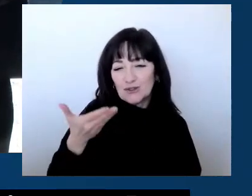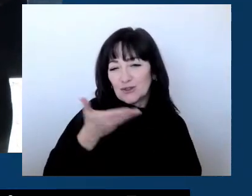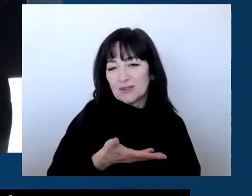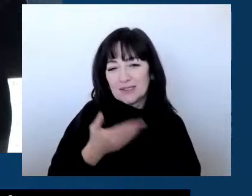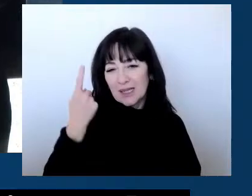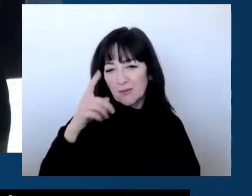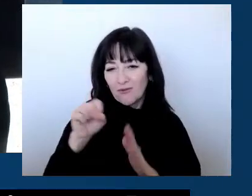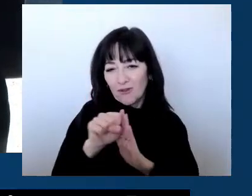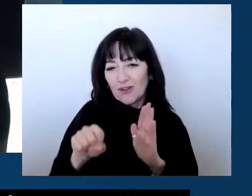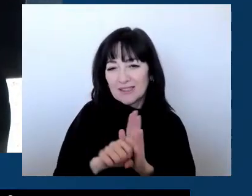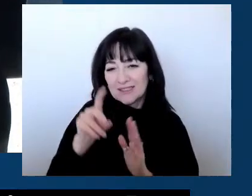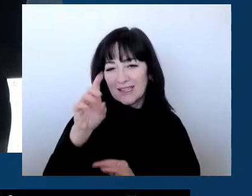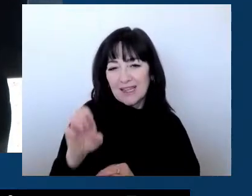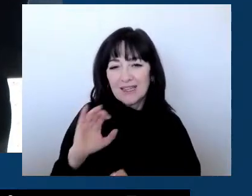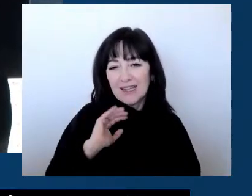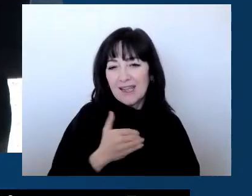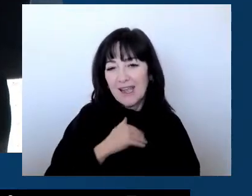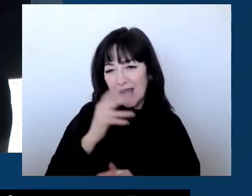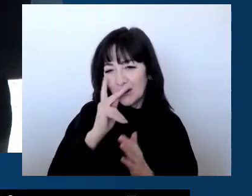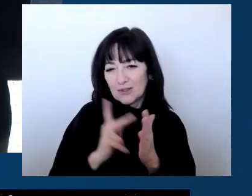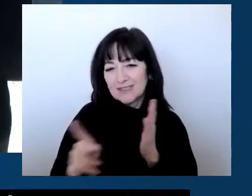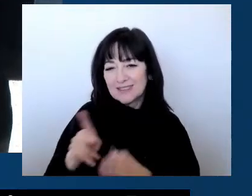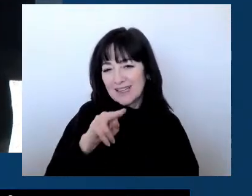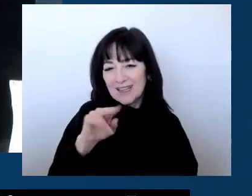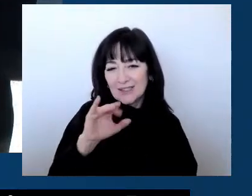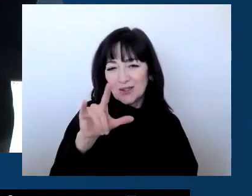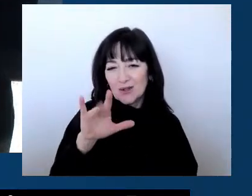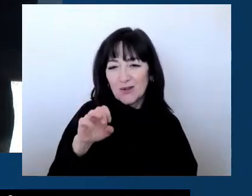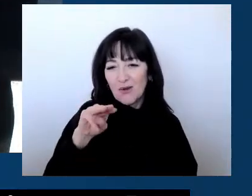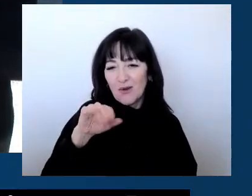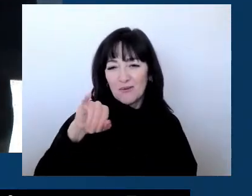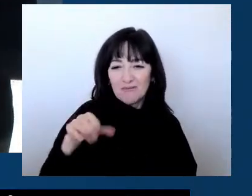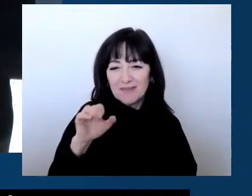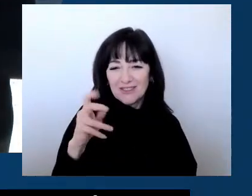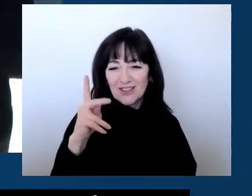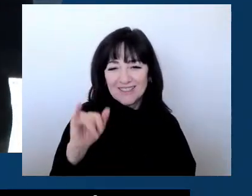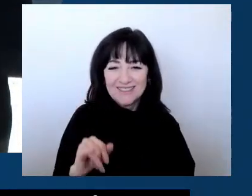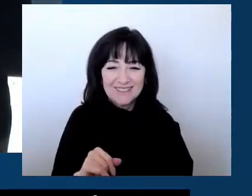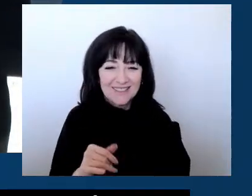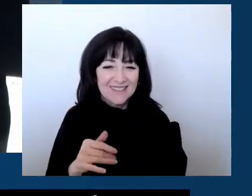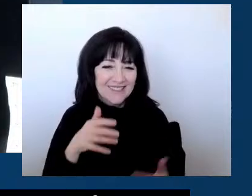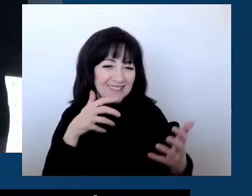state of Delaware, our Secretary, Nicole Majeski.